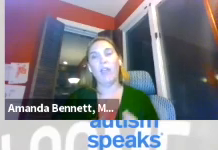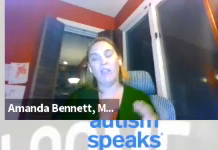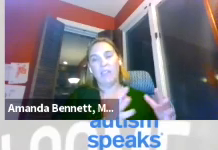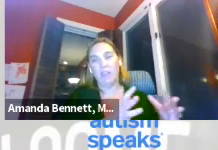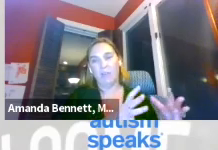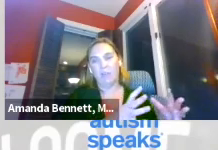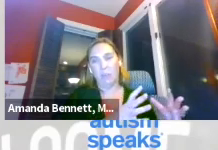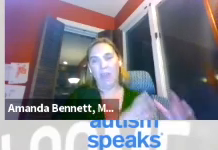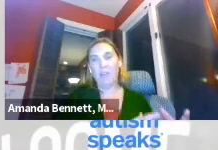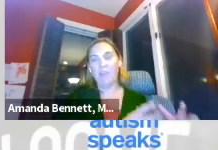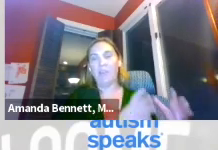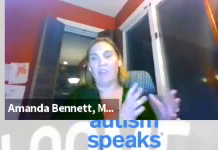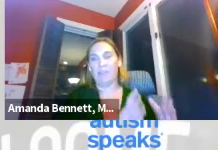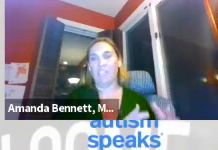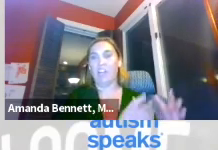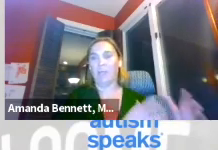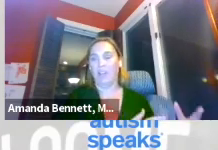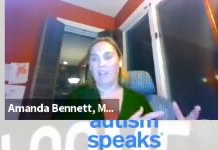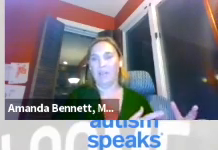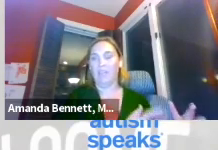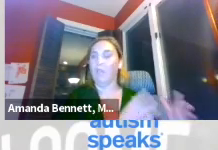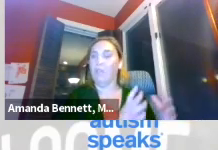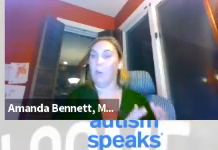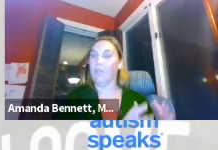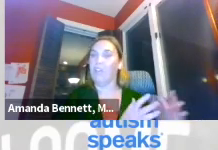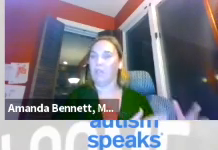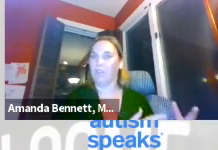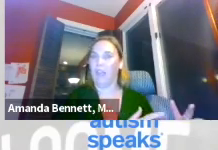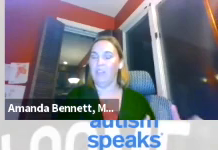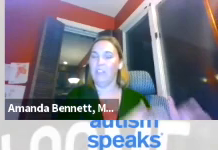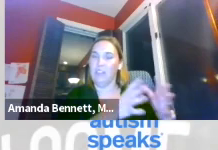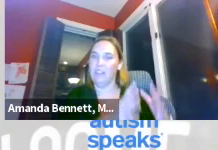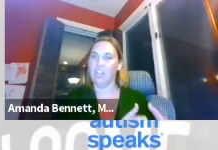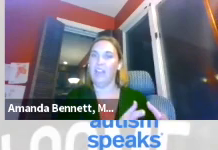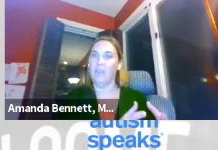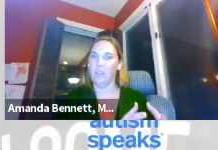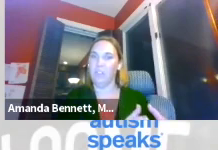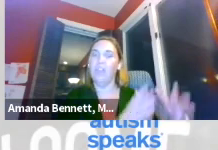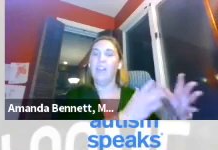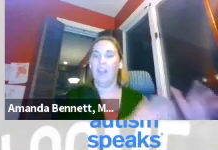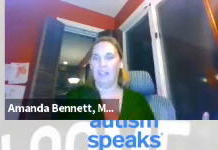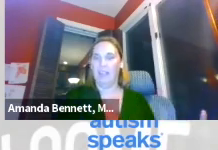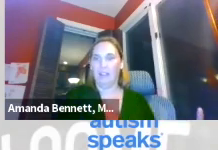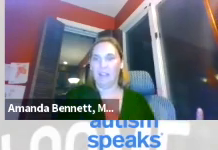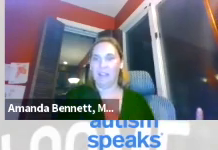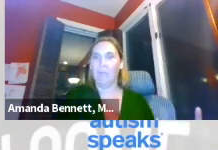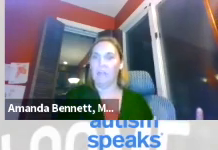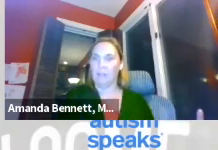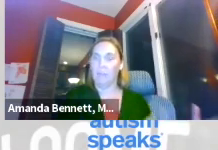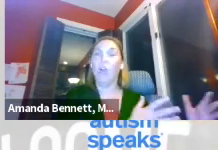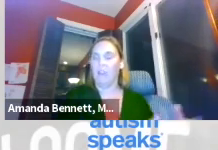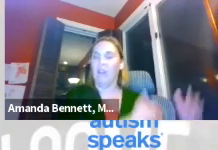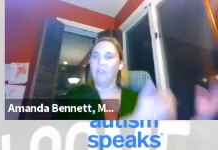So the parent who says my child with autism is using person first language. They're saying the child first, and then the autism